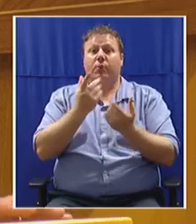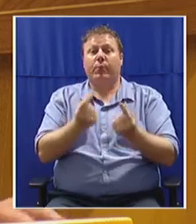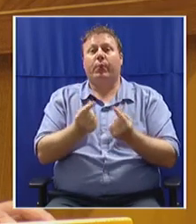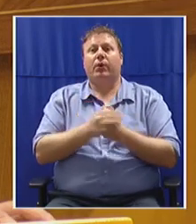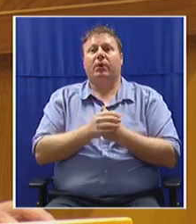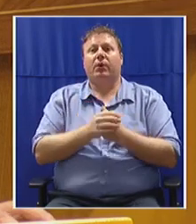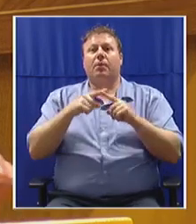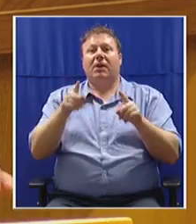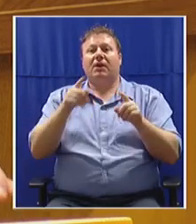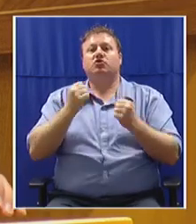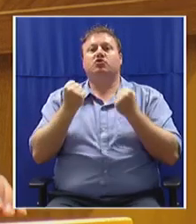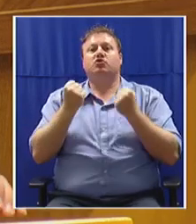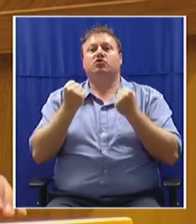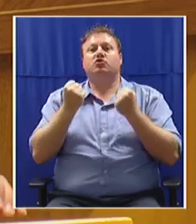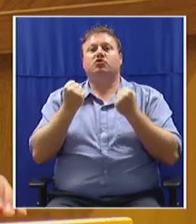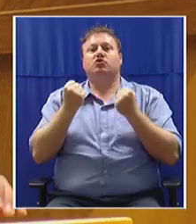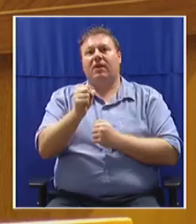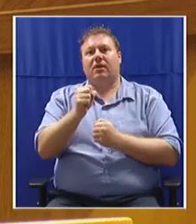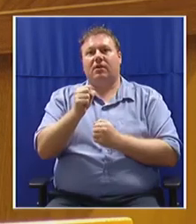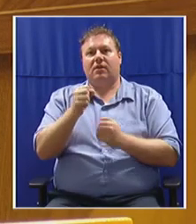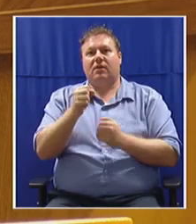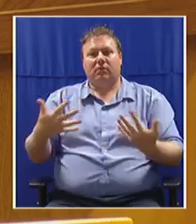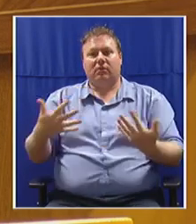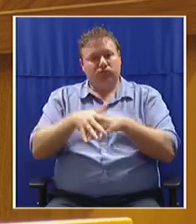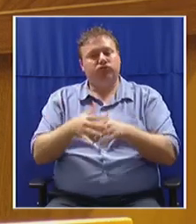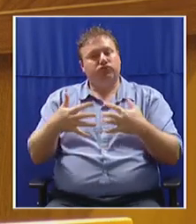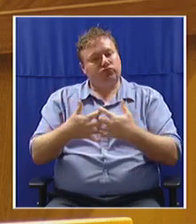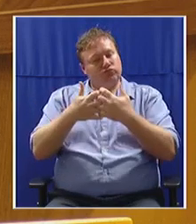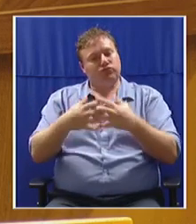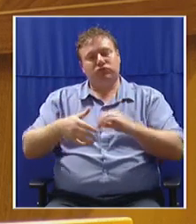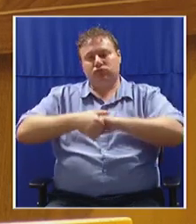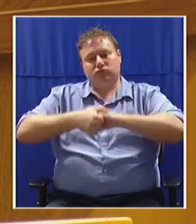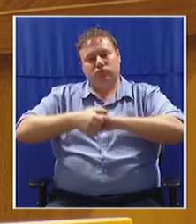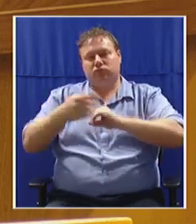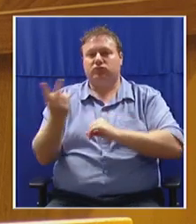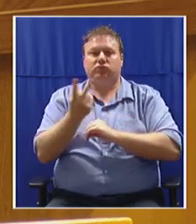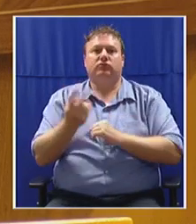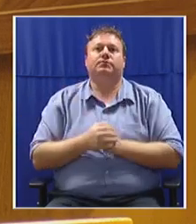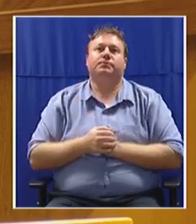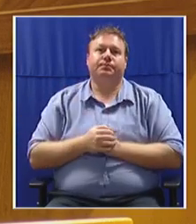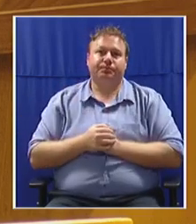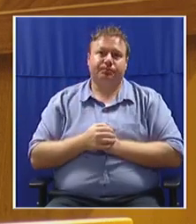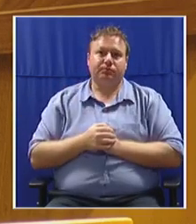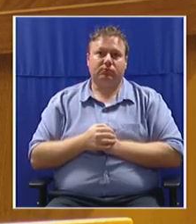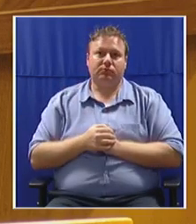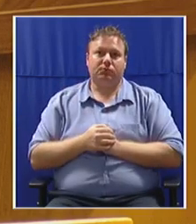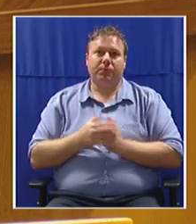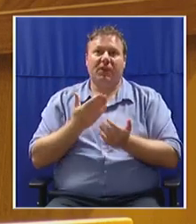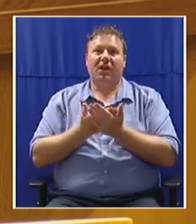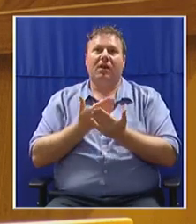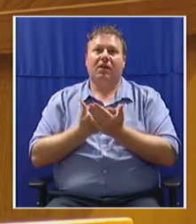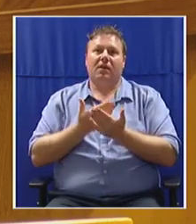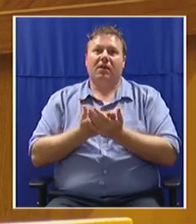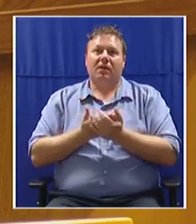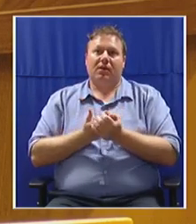strongly believe in reconciliation and nation building. Biblical justice can be achieved through a process of restitution,